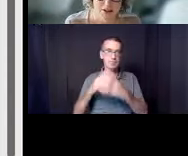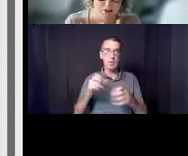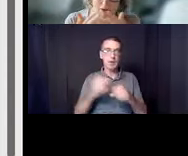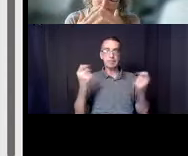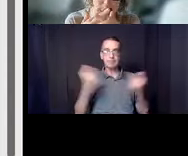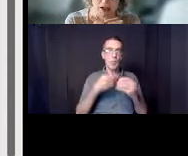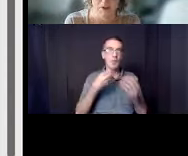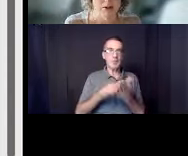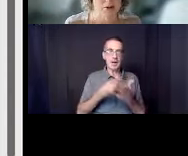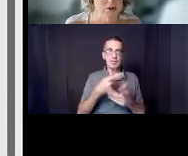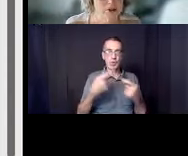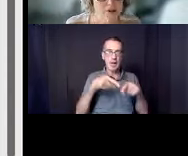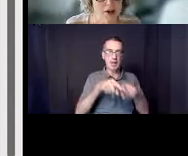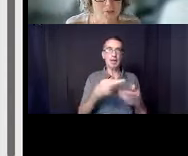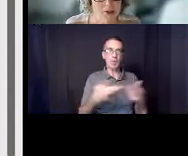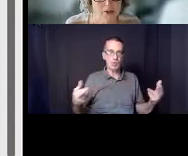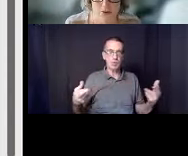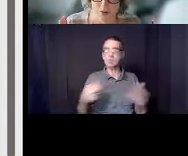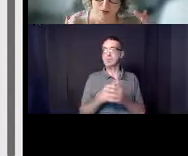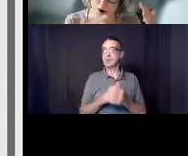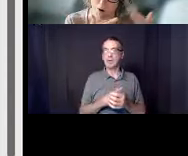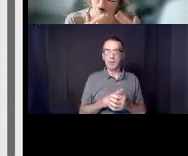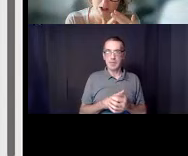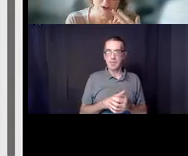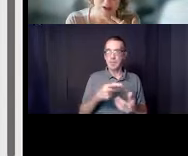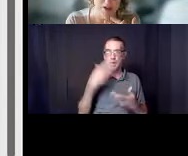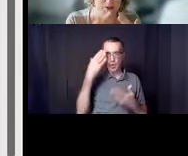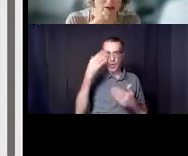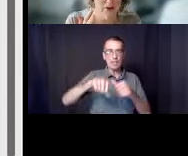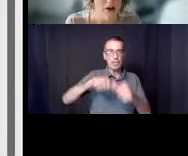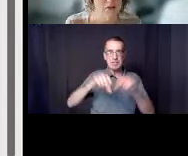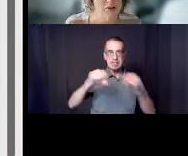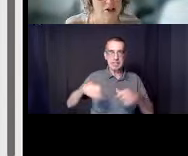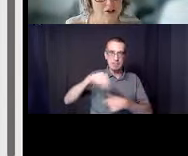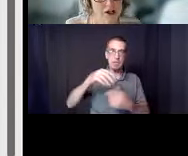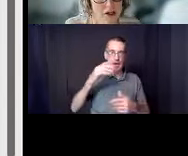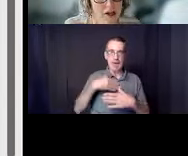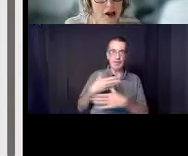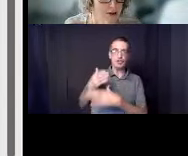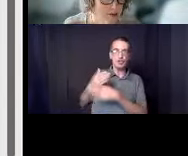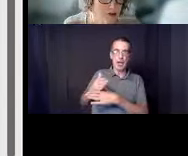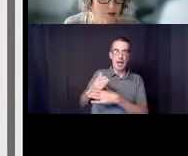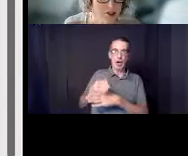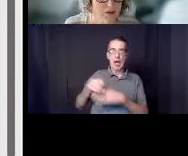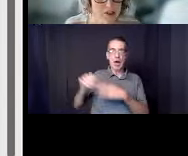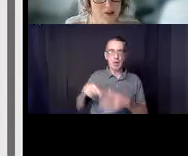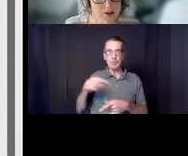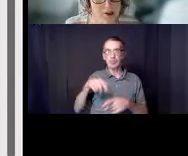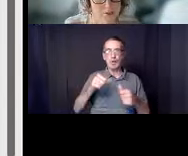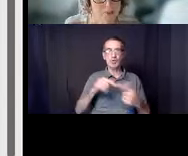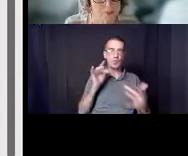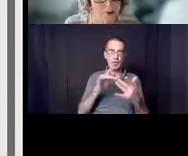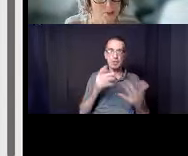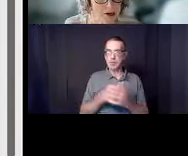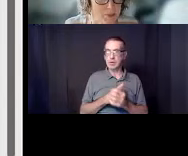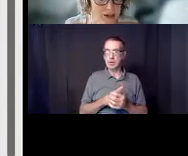funds as you align resources, because you know each other's systems and you have shared outcomes that you're trying to reach, so you